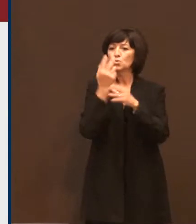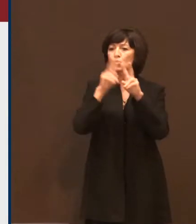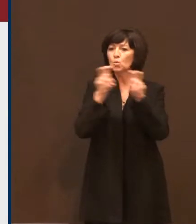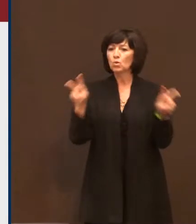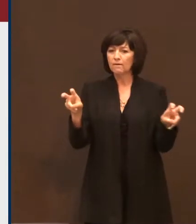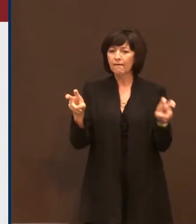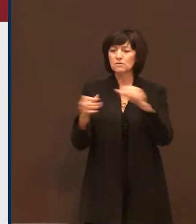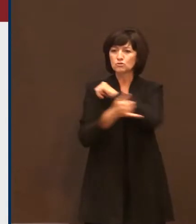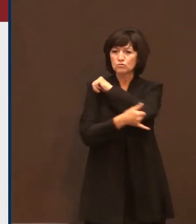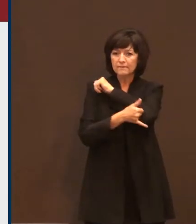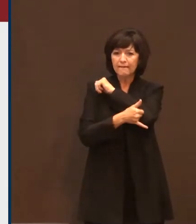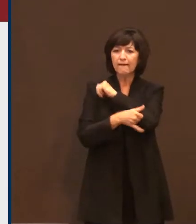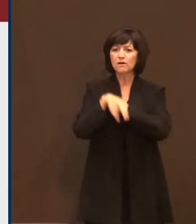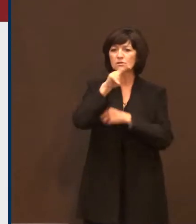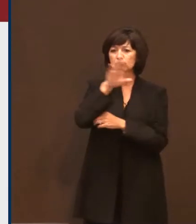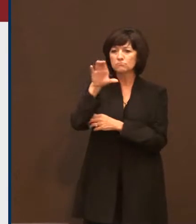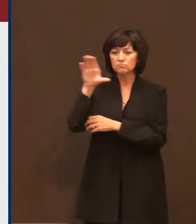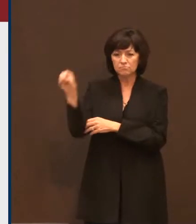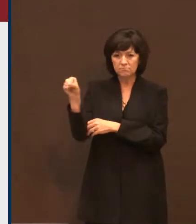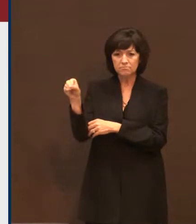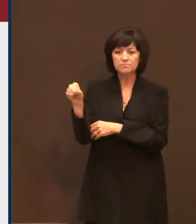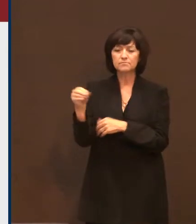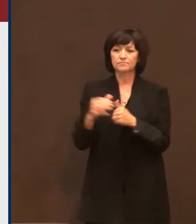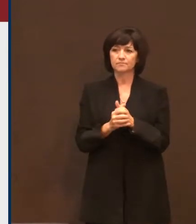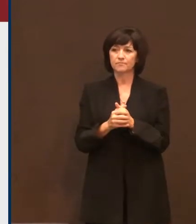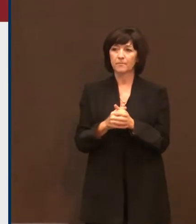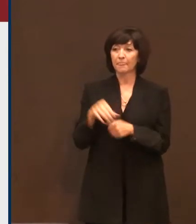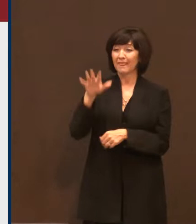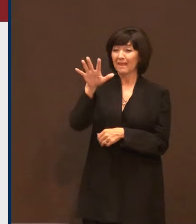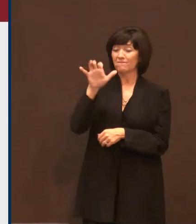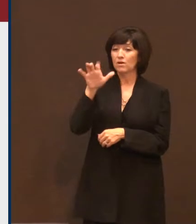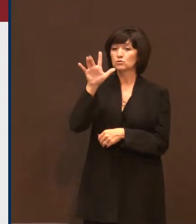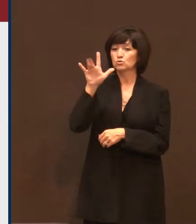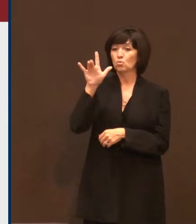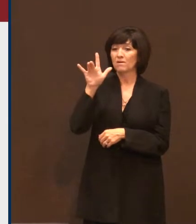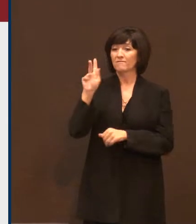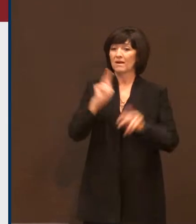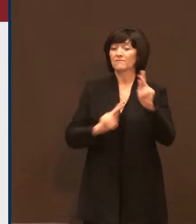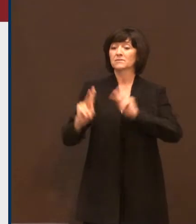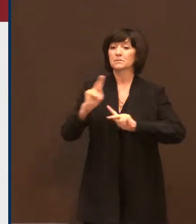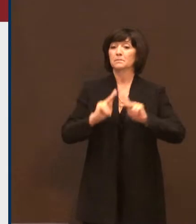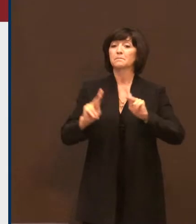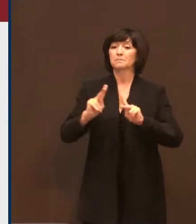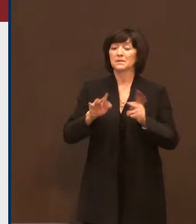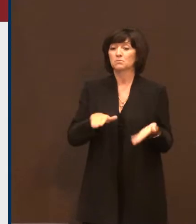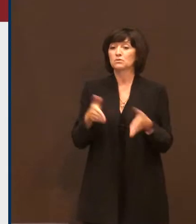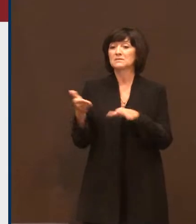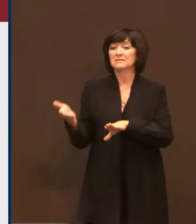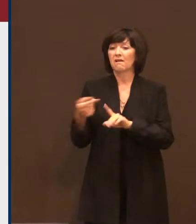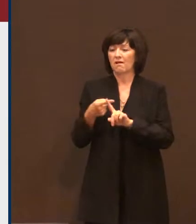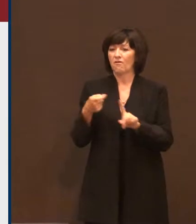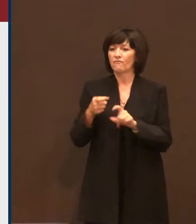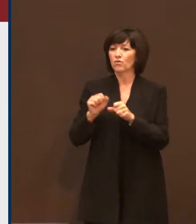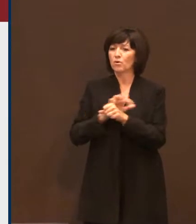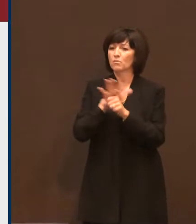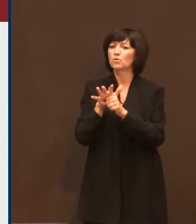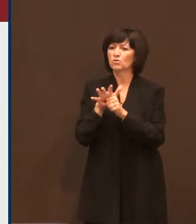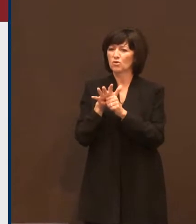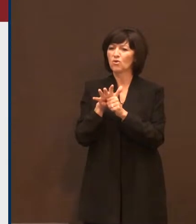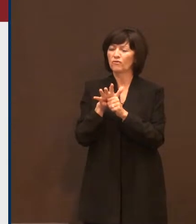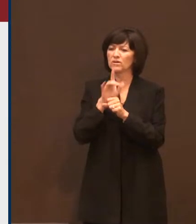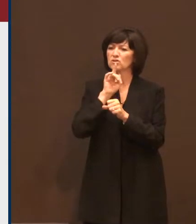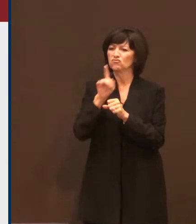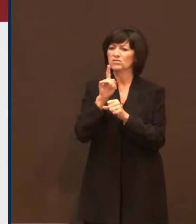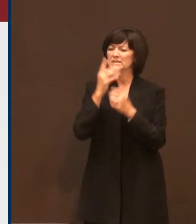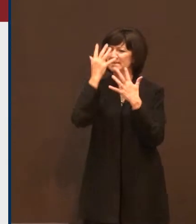here. I appreciate that. 525 total deaths, as I've said all along, just a precious life,